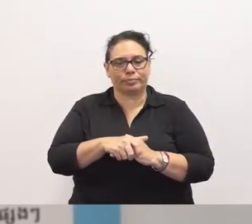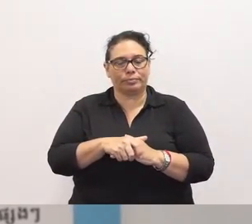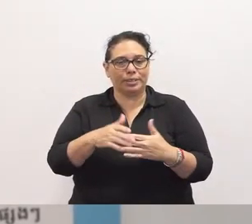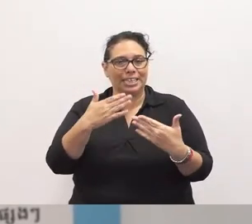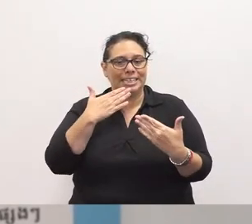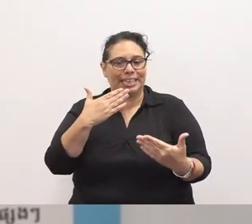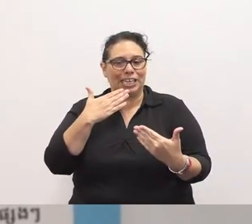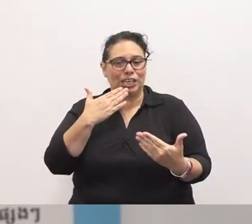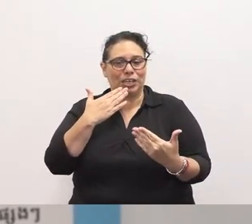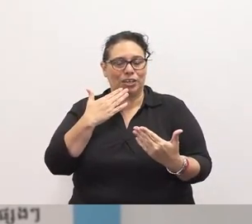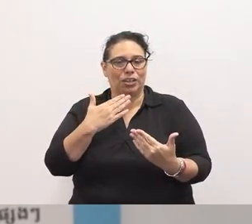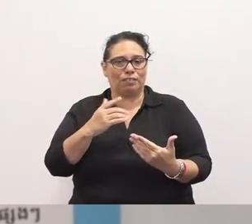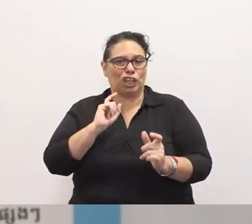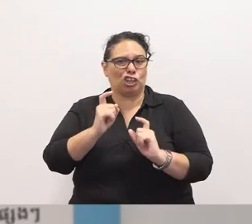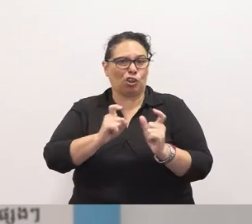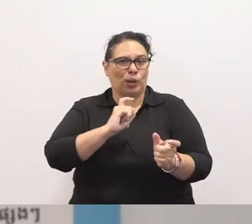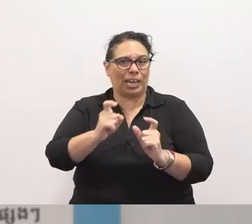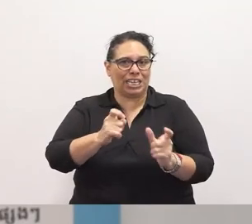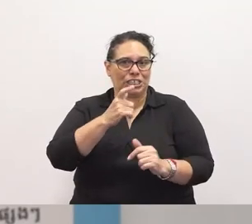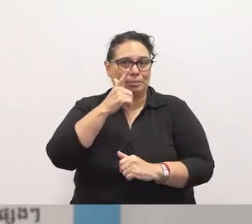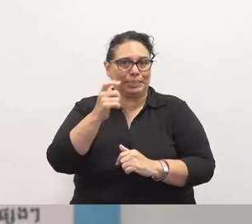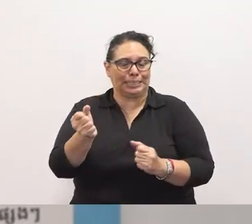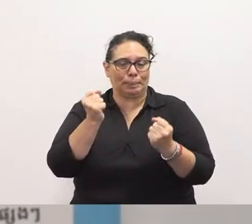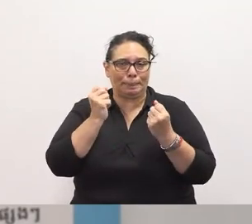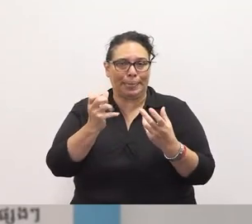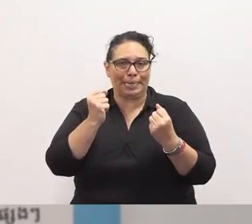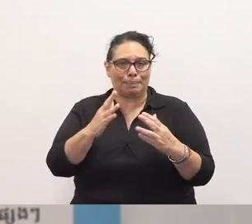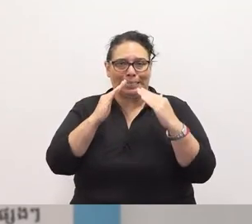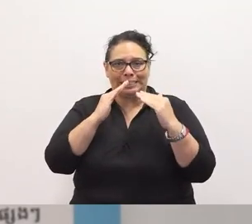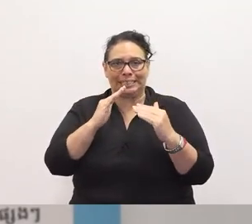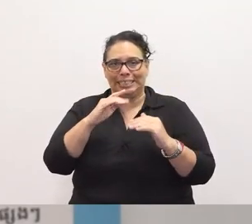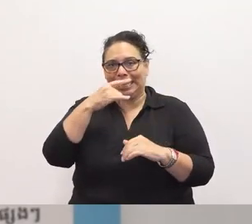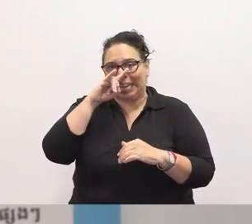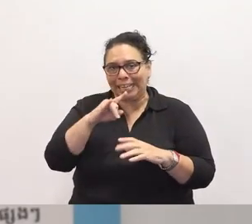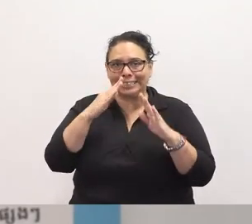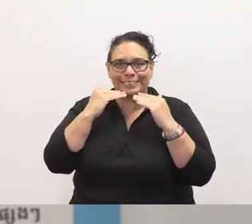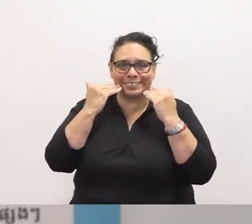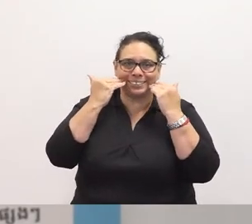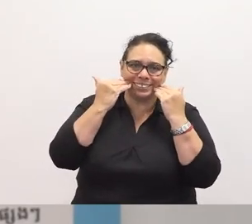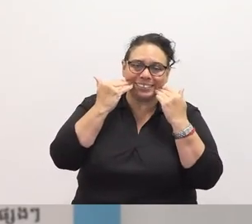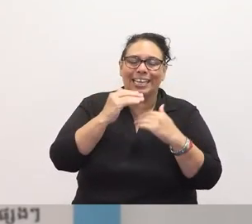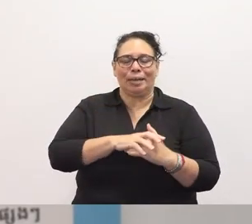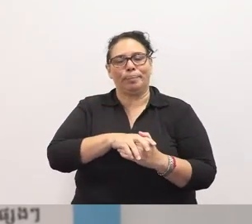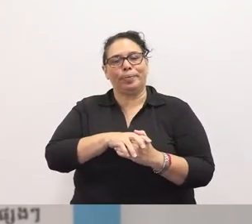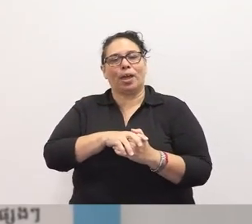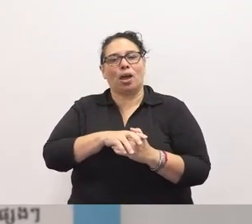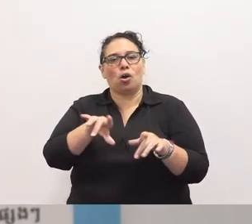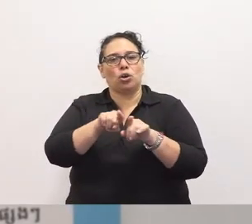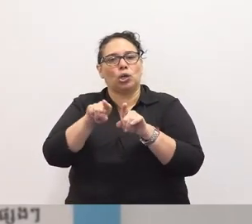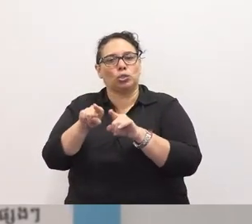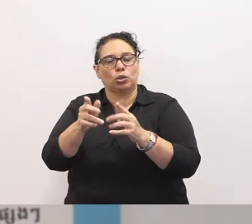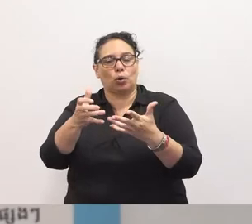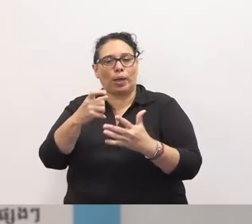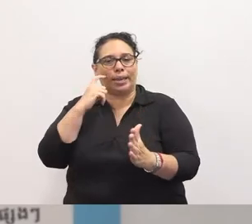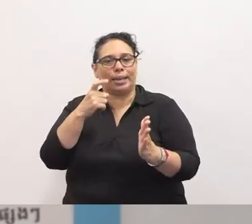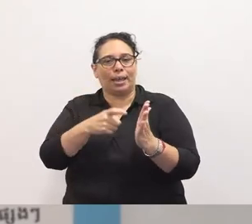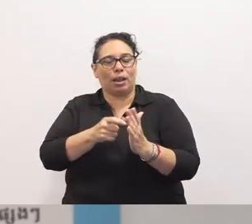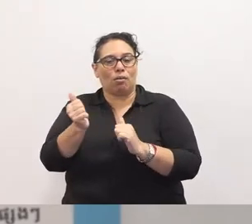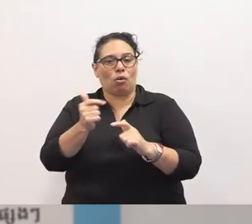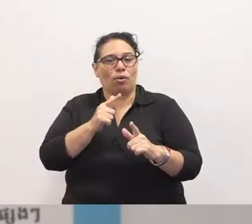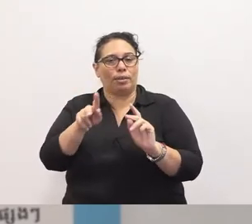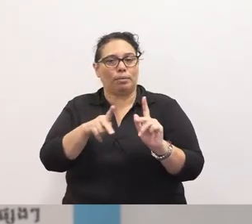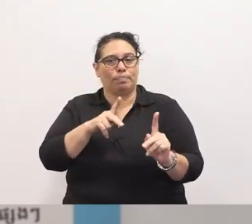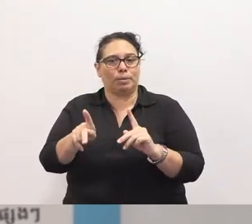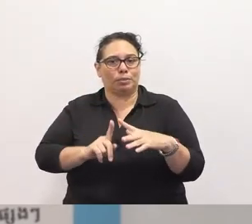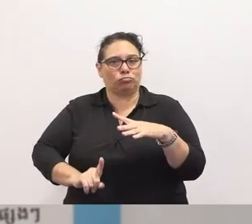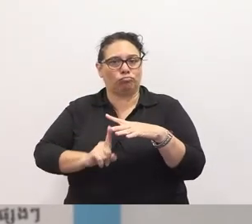Thank you for those donations because it brought many smiles to many students. And I also like to acknowledge all the individuals that were